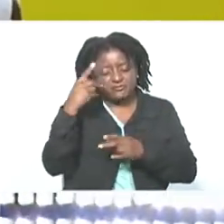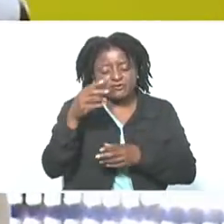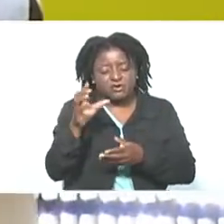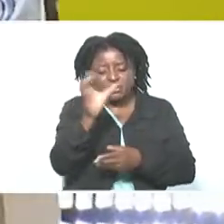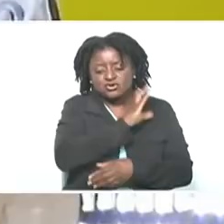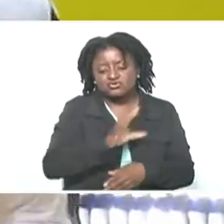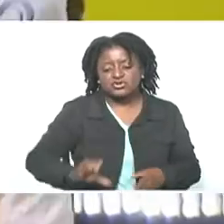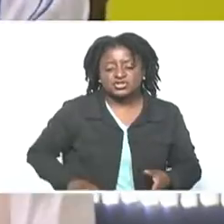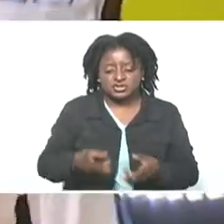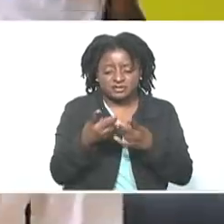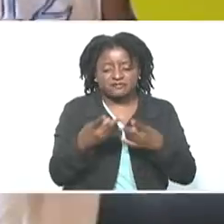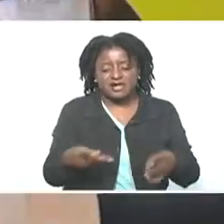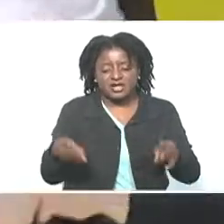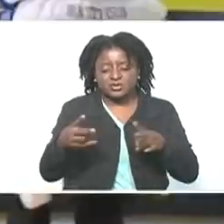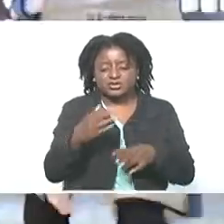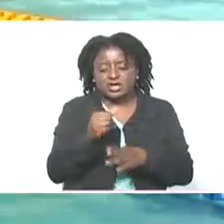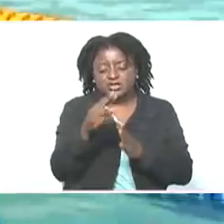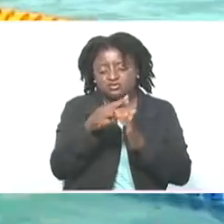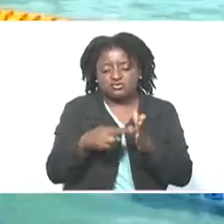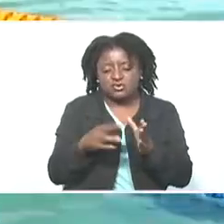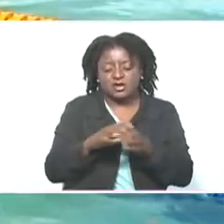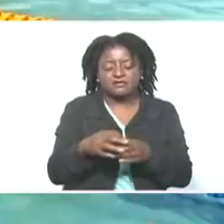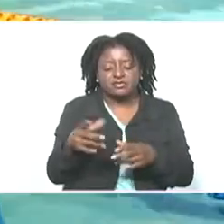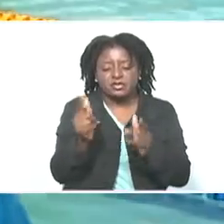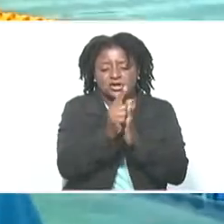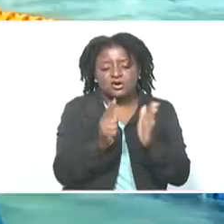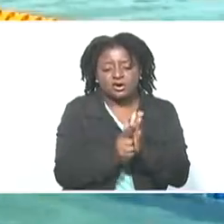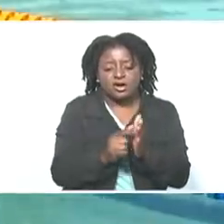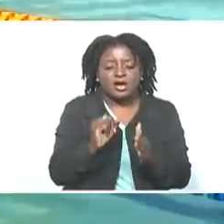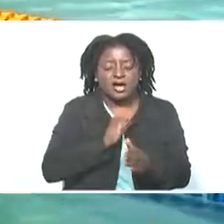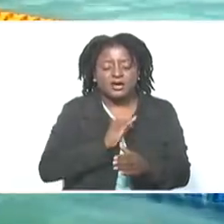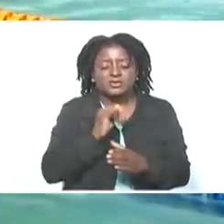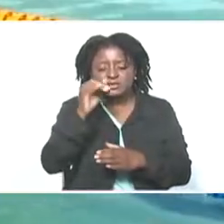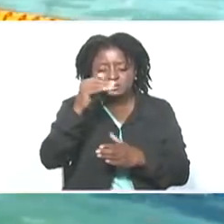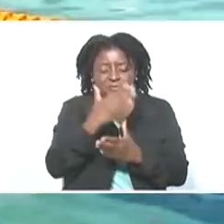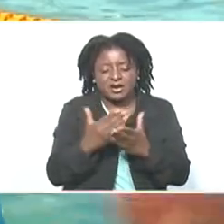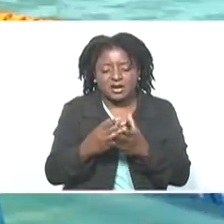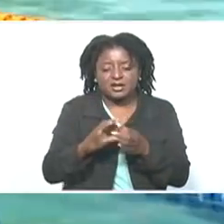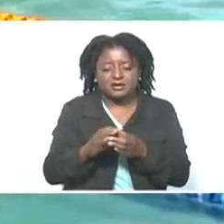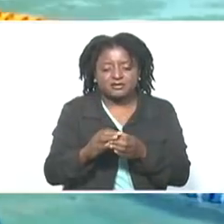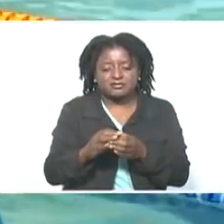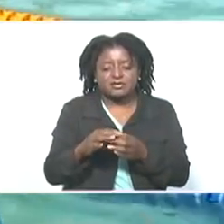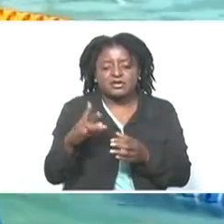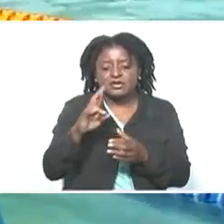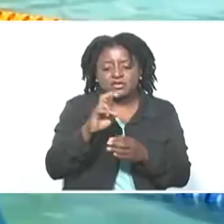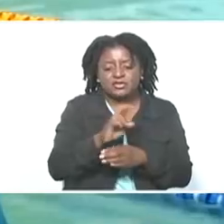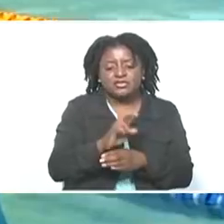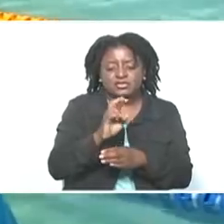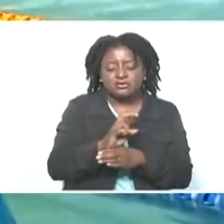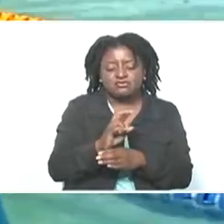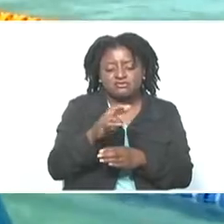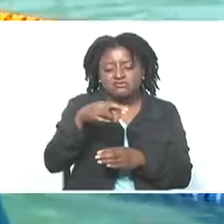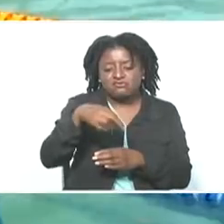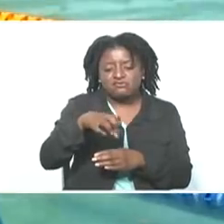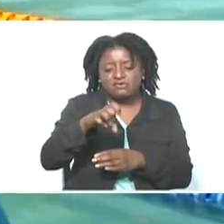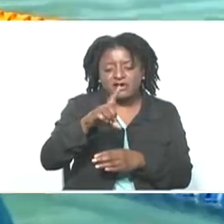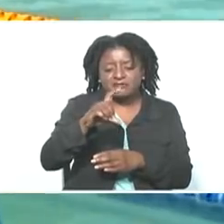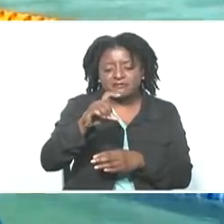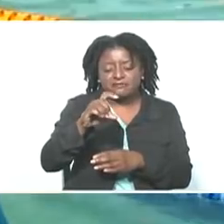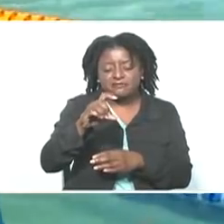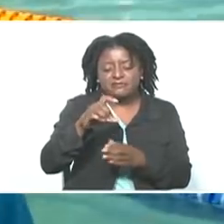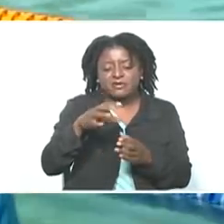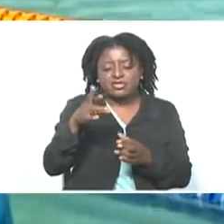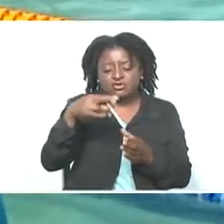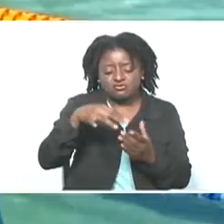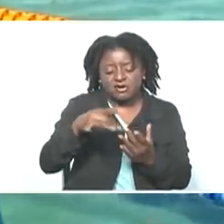was part of the referendum and worked closely with the churches. I still feel like that. I just saw some of the stuff in the press leading up to CRIFTA,